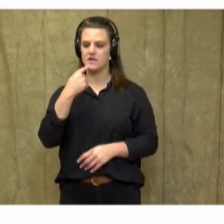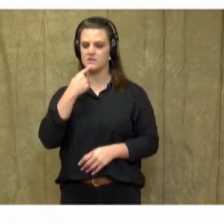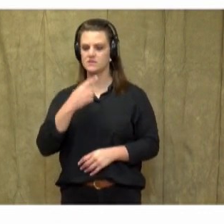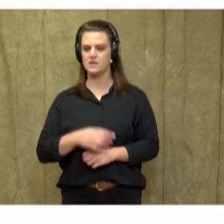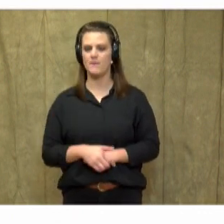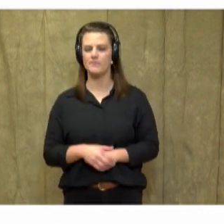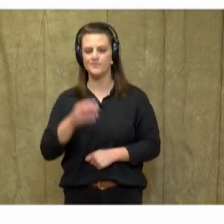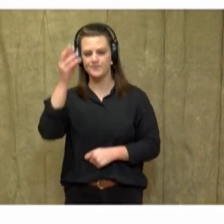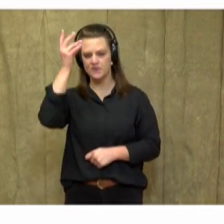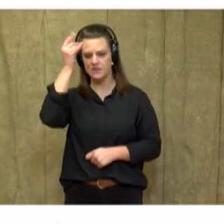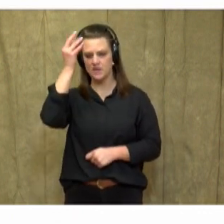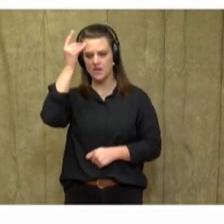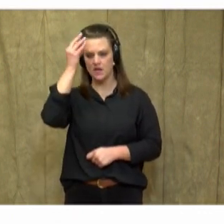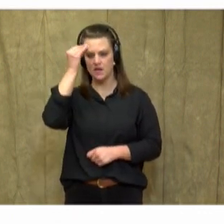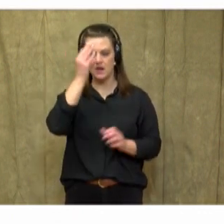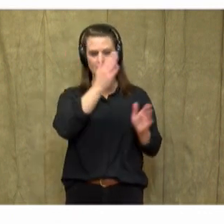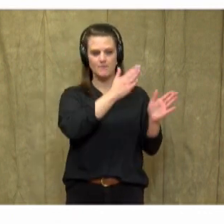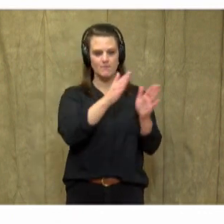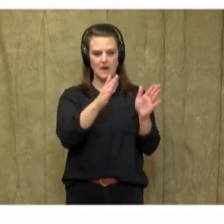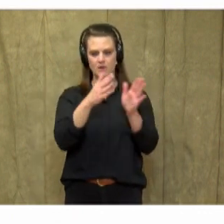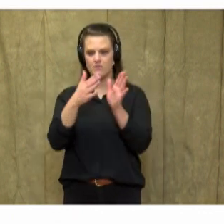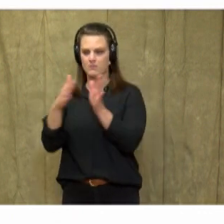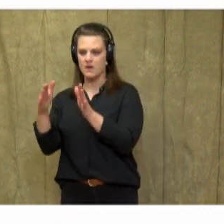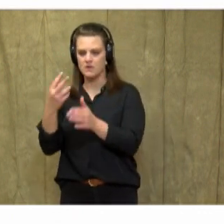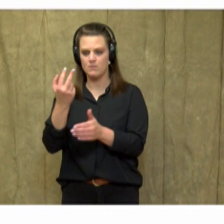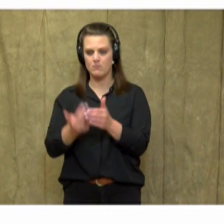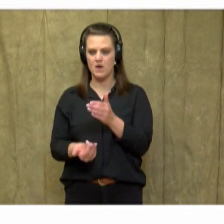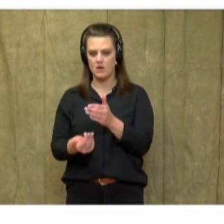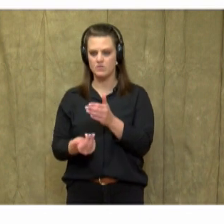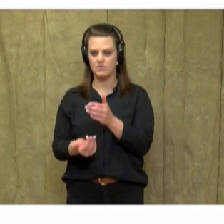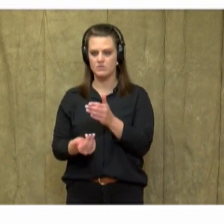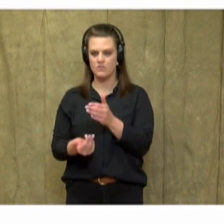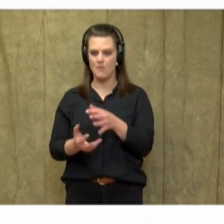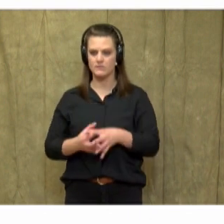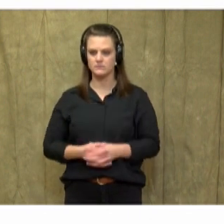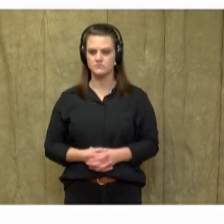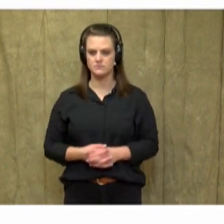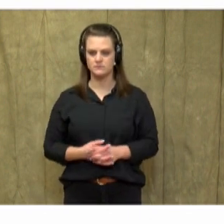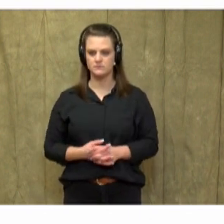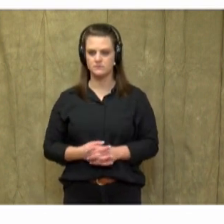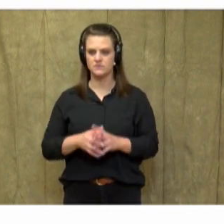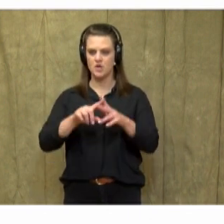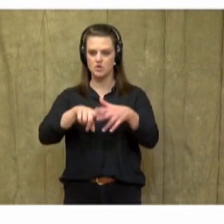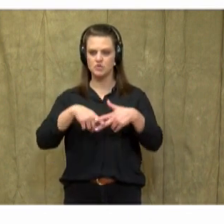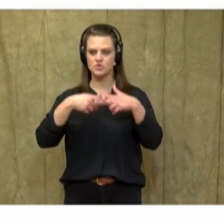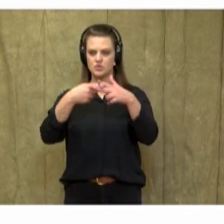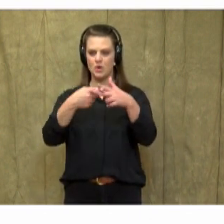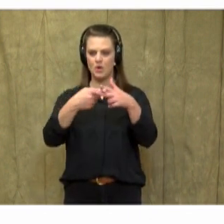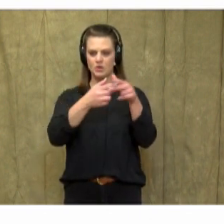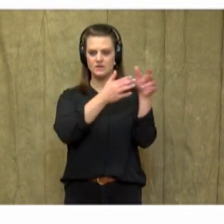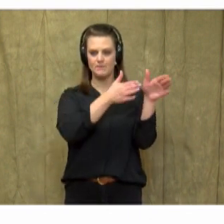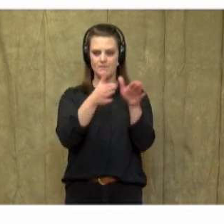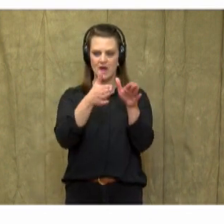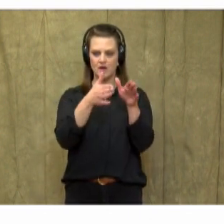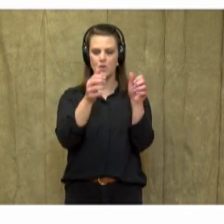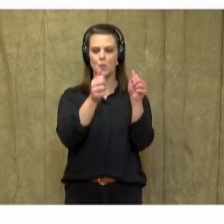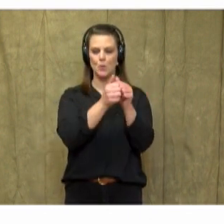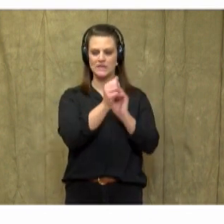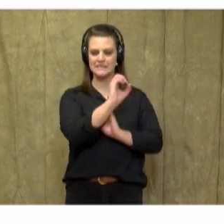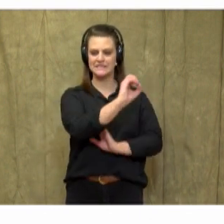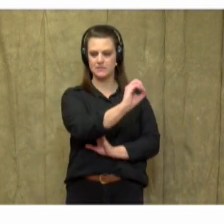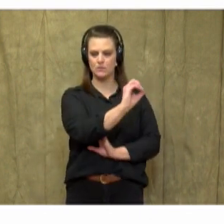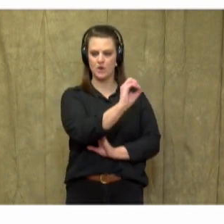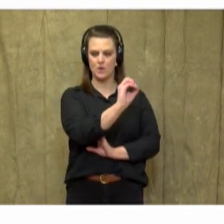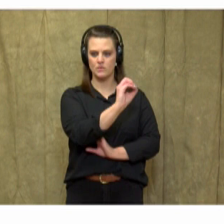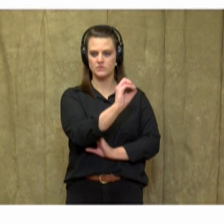to consider the 2 patterns below. Start each pattern with 0. So let's